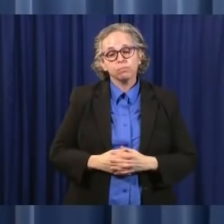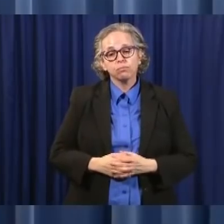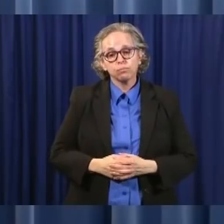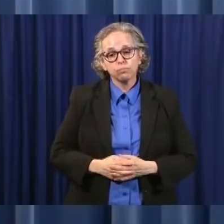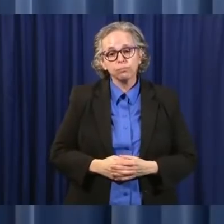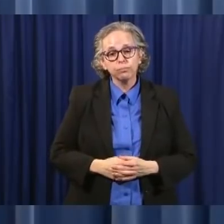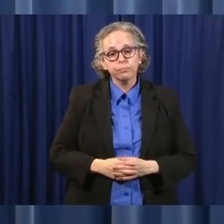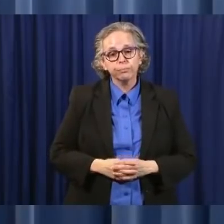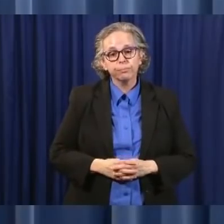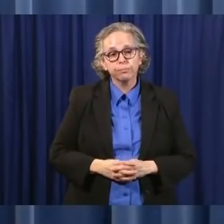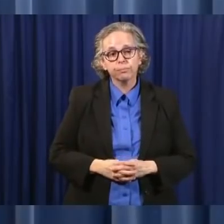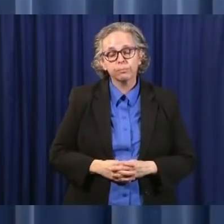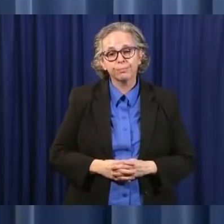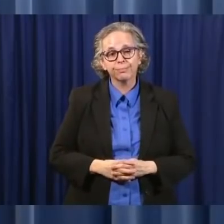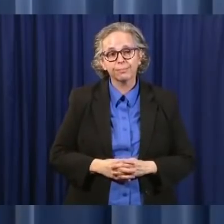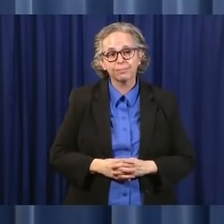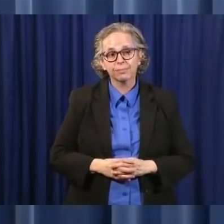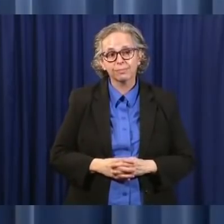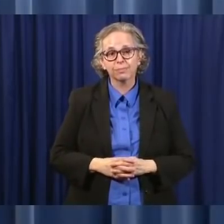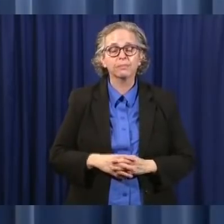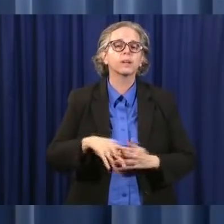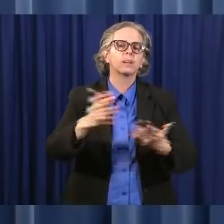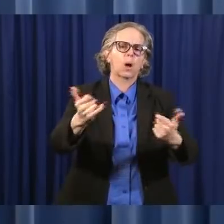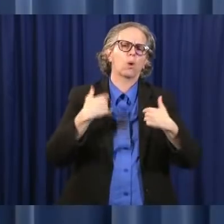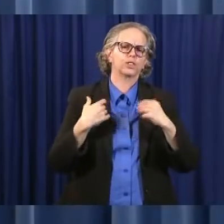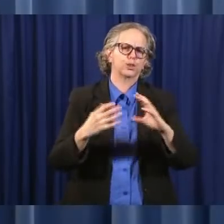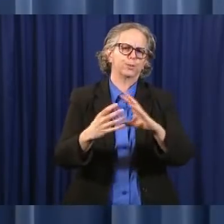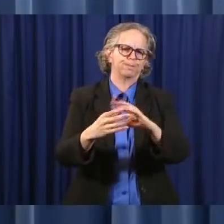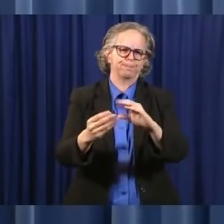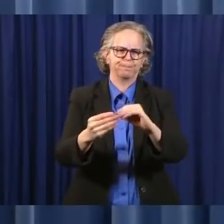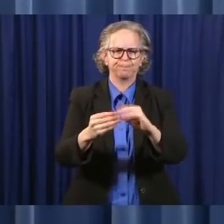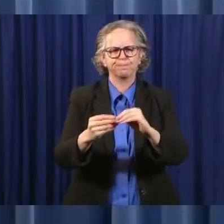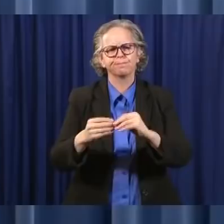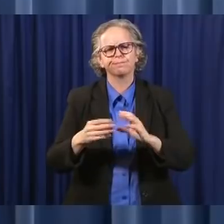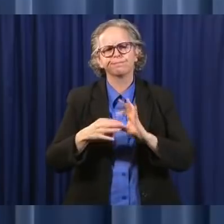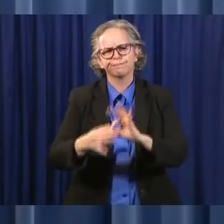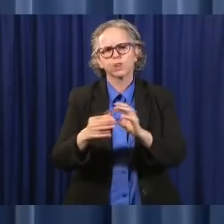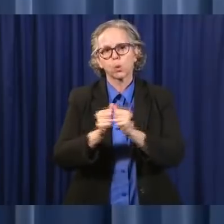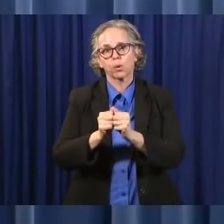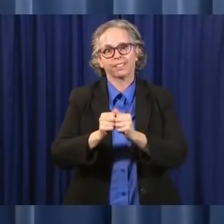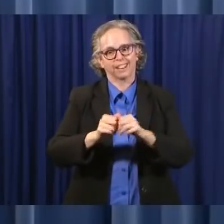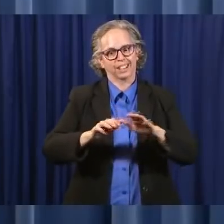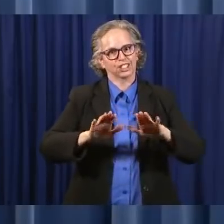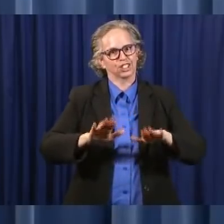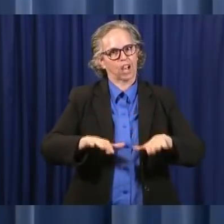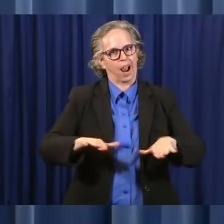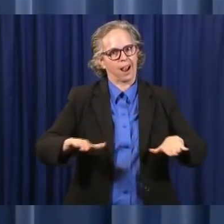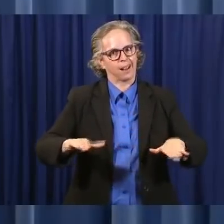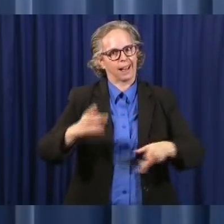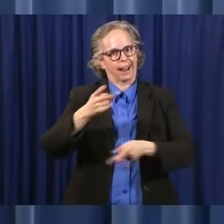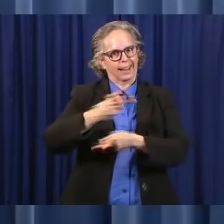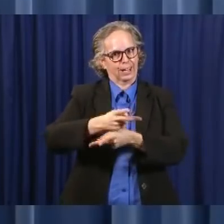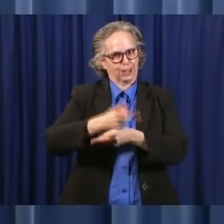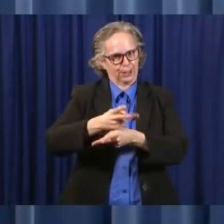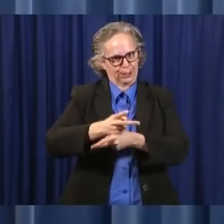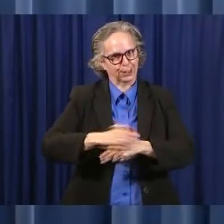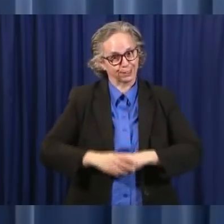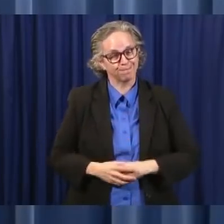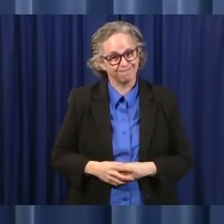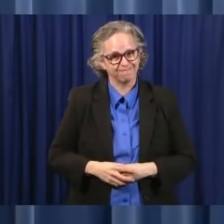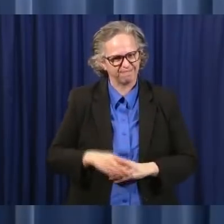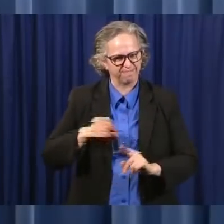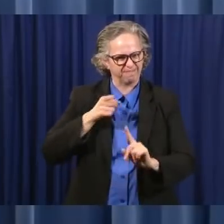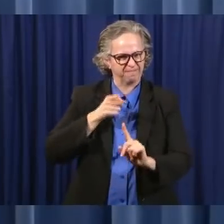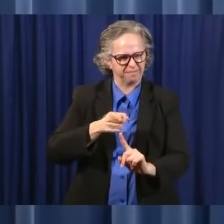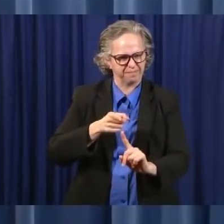Let me start off by talking about childcare. And I want to start by saying that we will